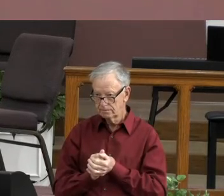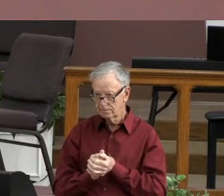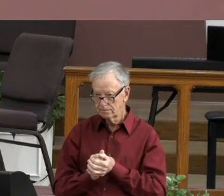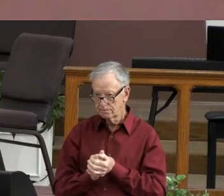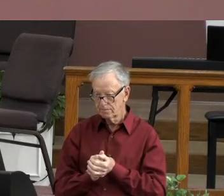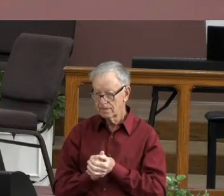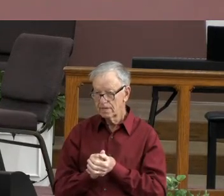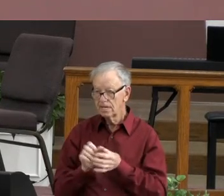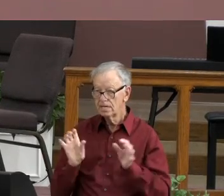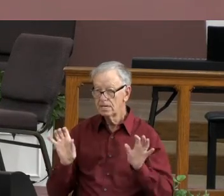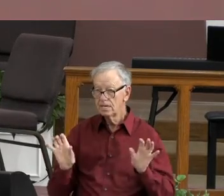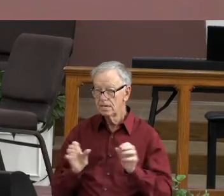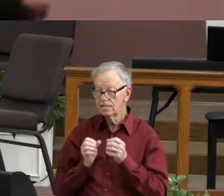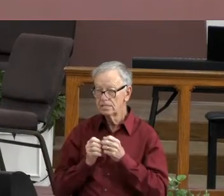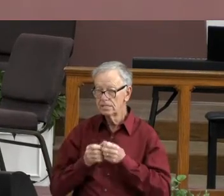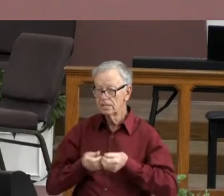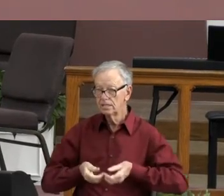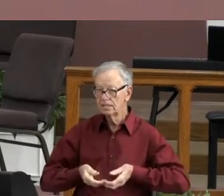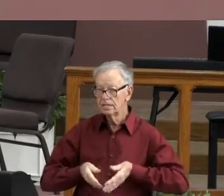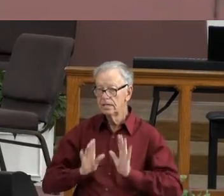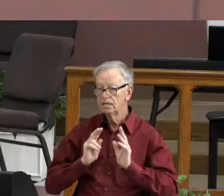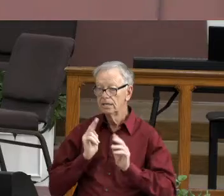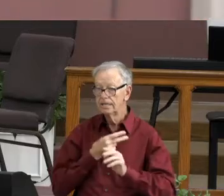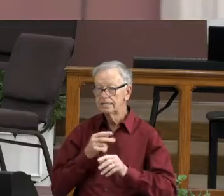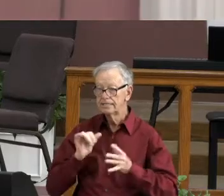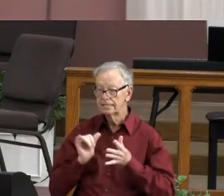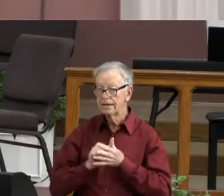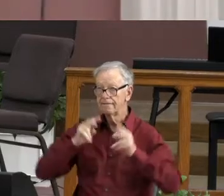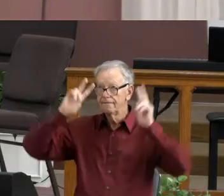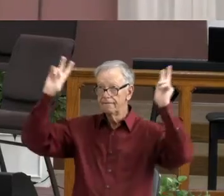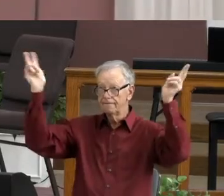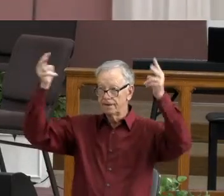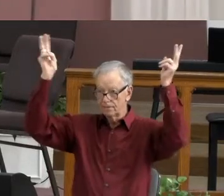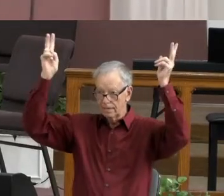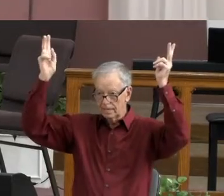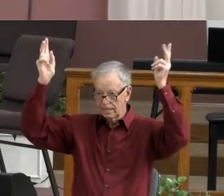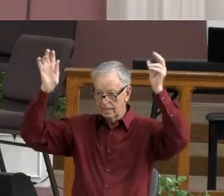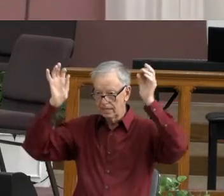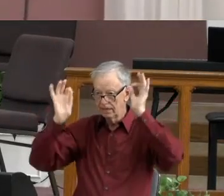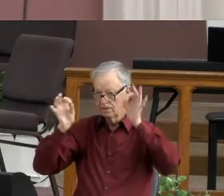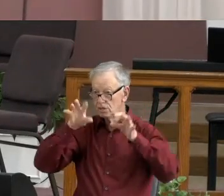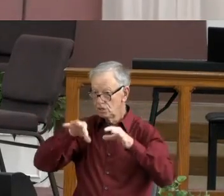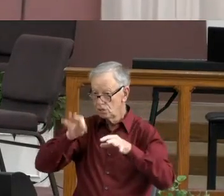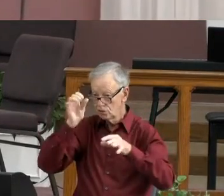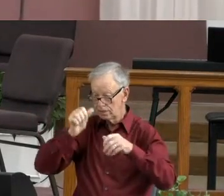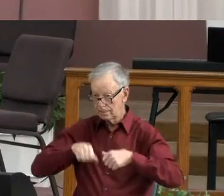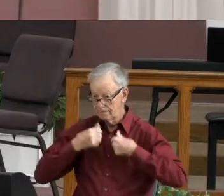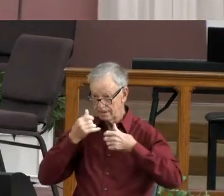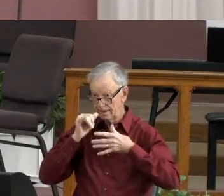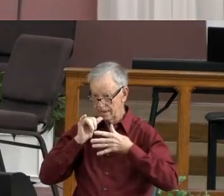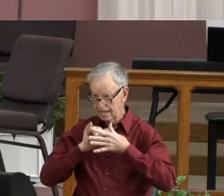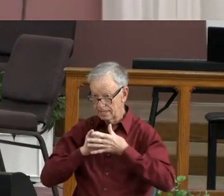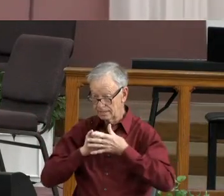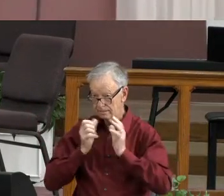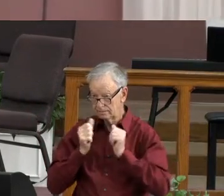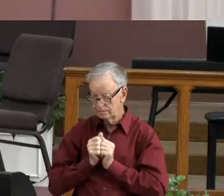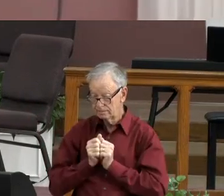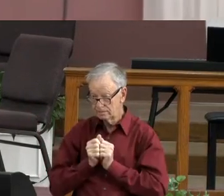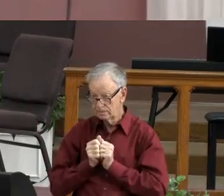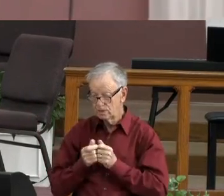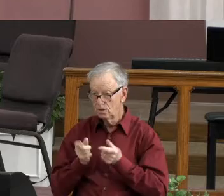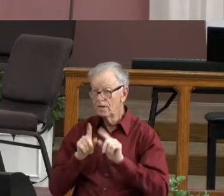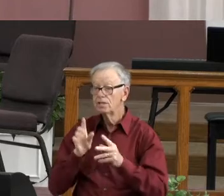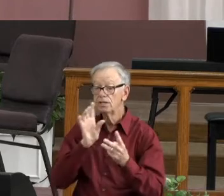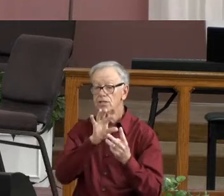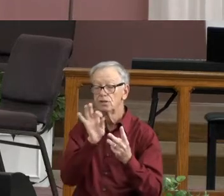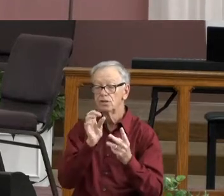that does allow us that victory if we choose to live in it. But it's a